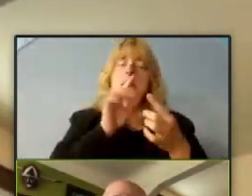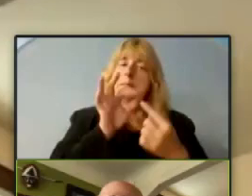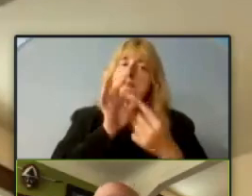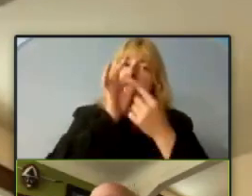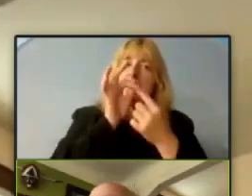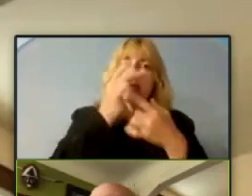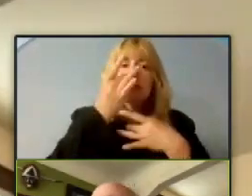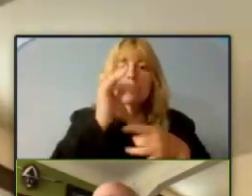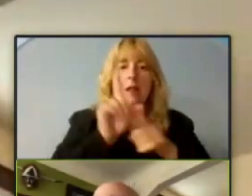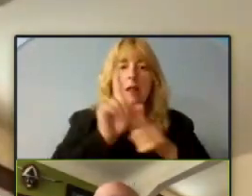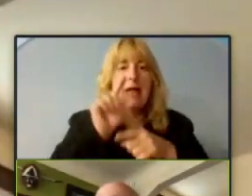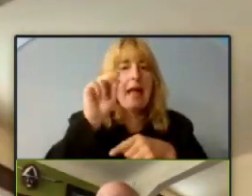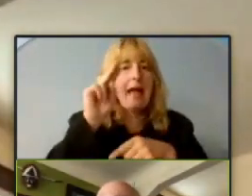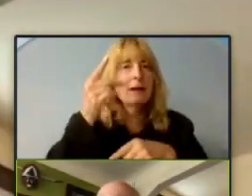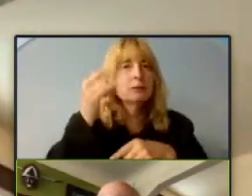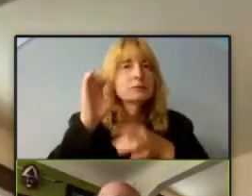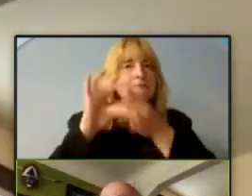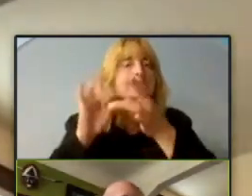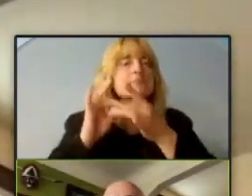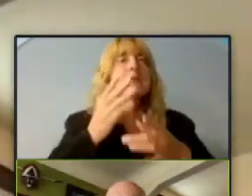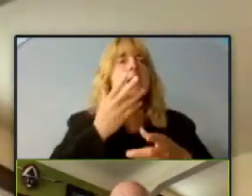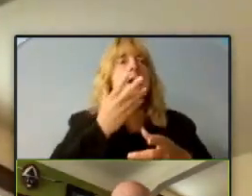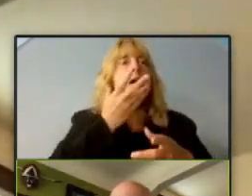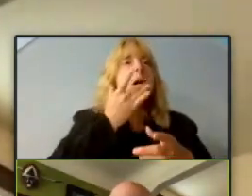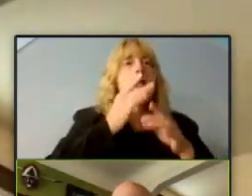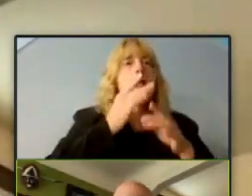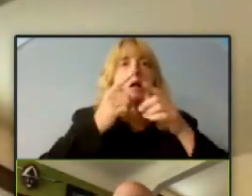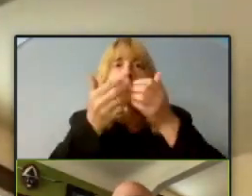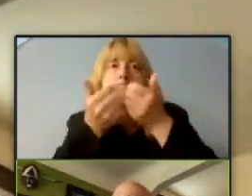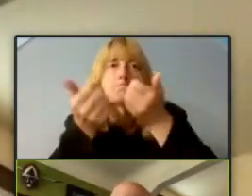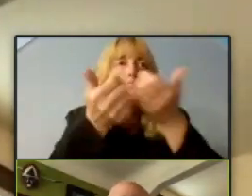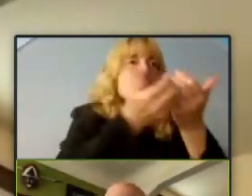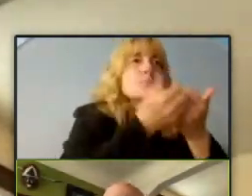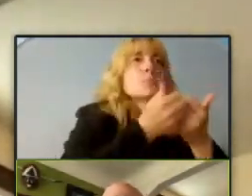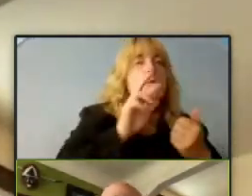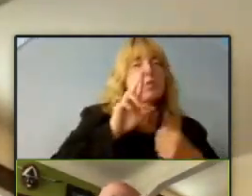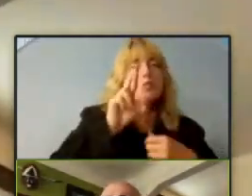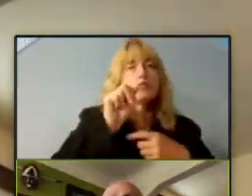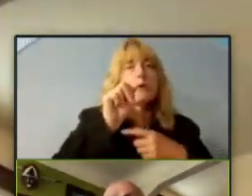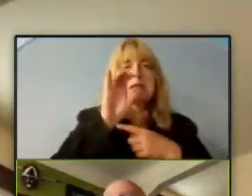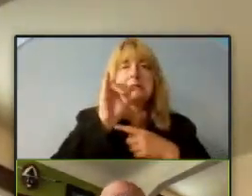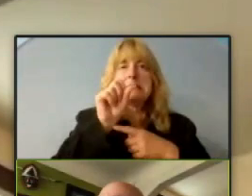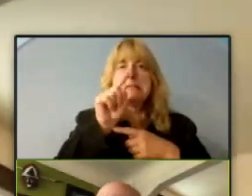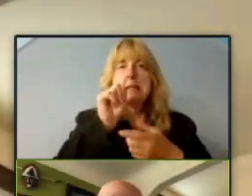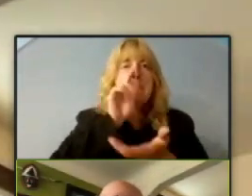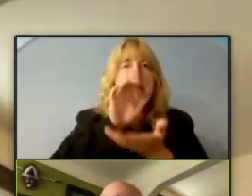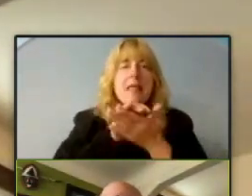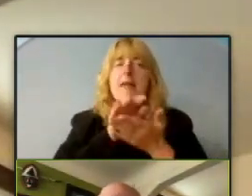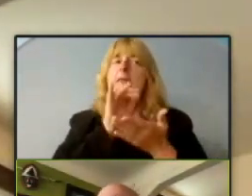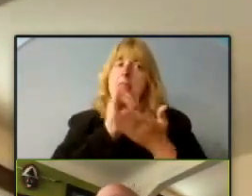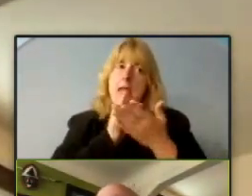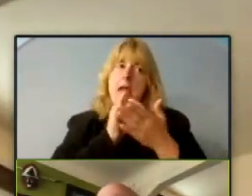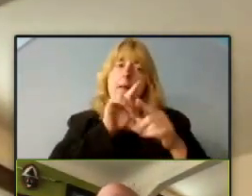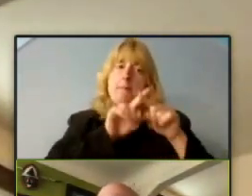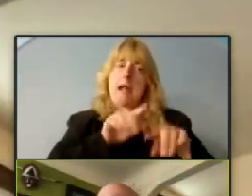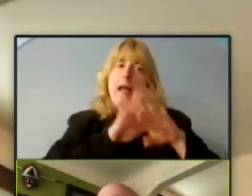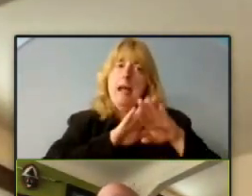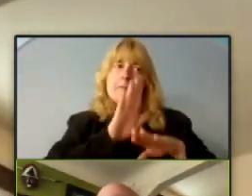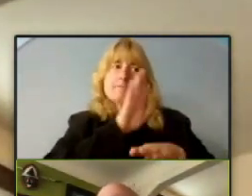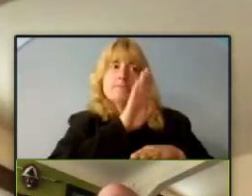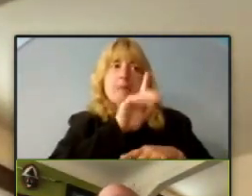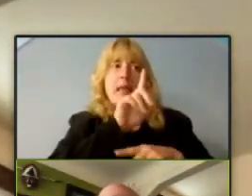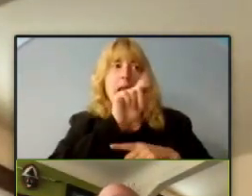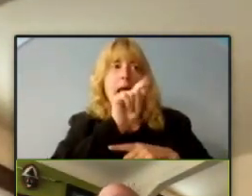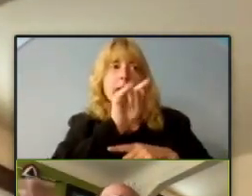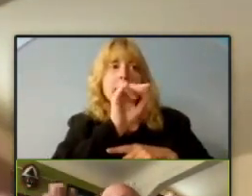and even racist beliefs have hampered that. That often varies based on the specific Latino ethnic group and historical